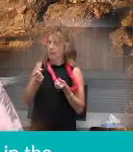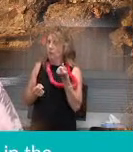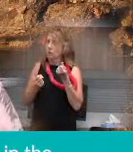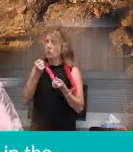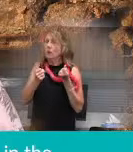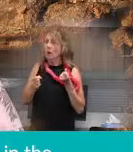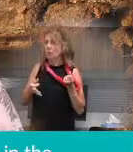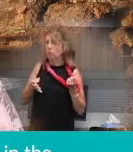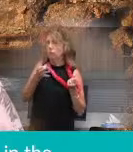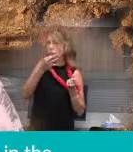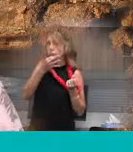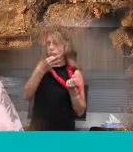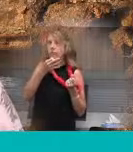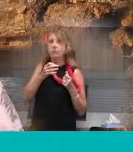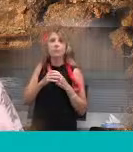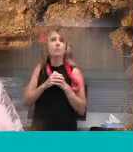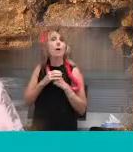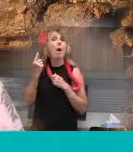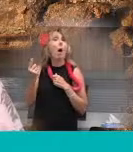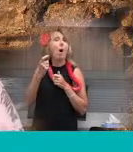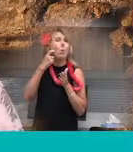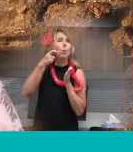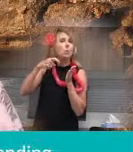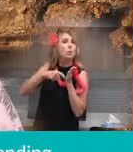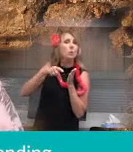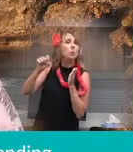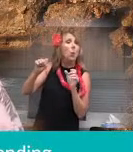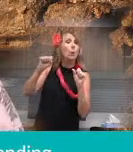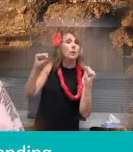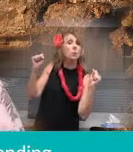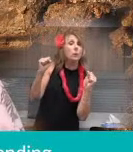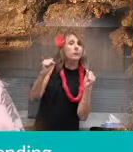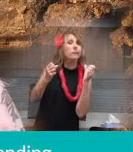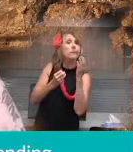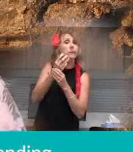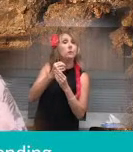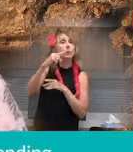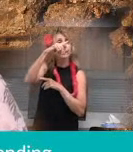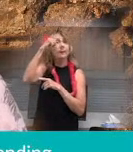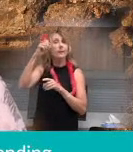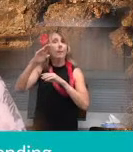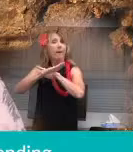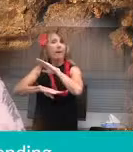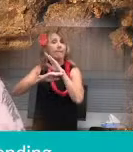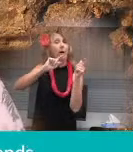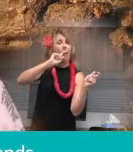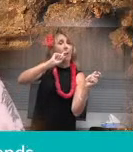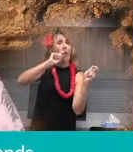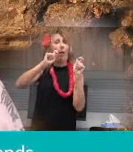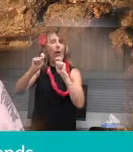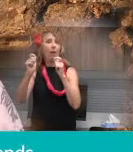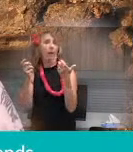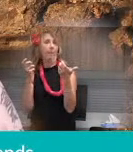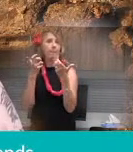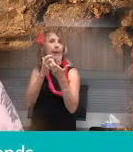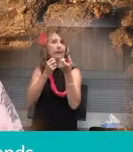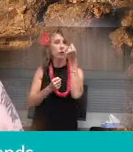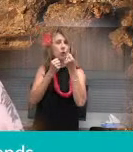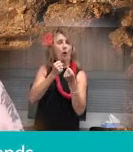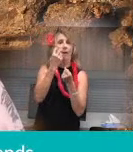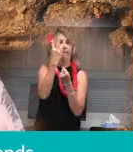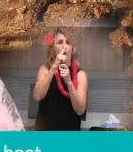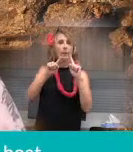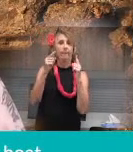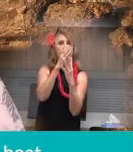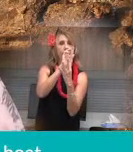We could always tell the change in the seasons by the car he was driving. In addition to spending more time with family and